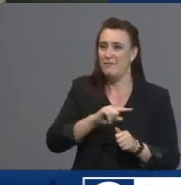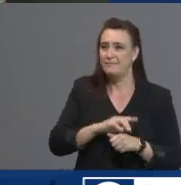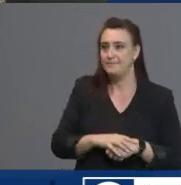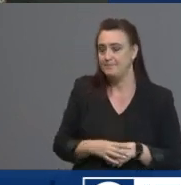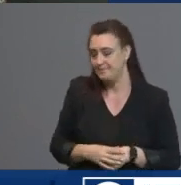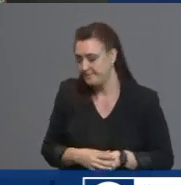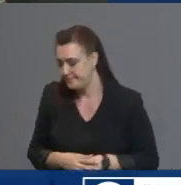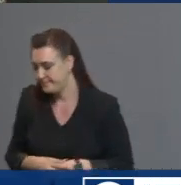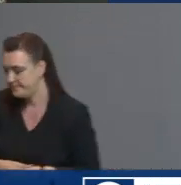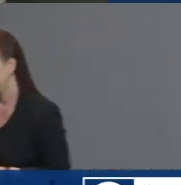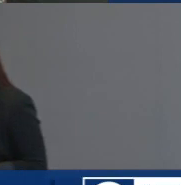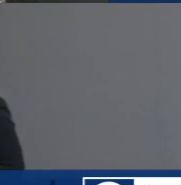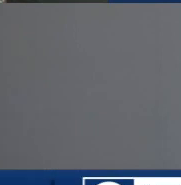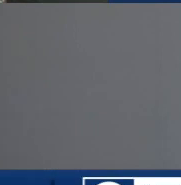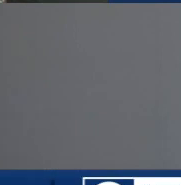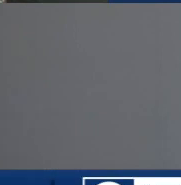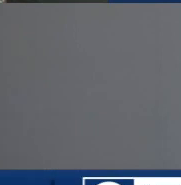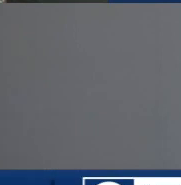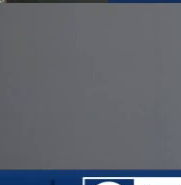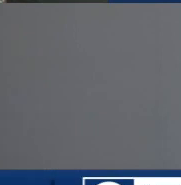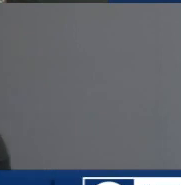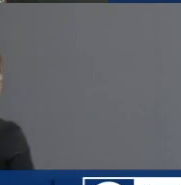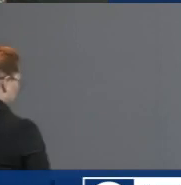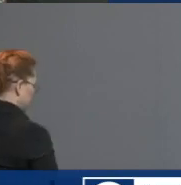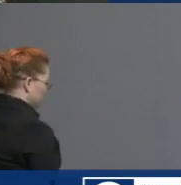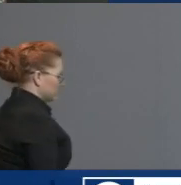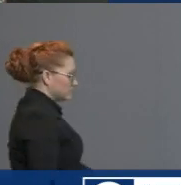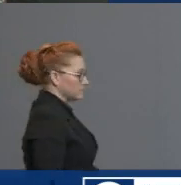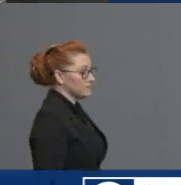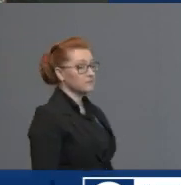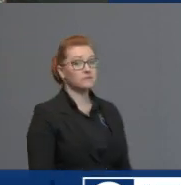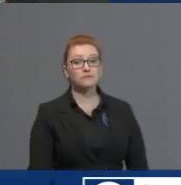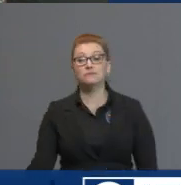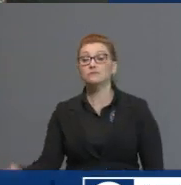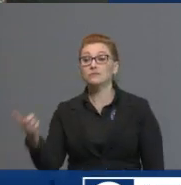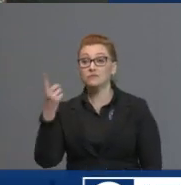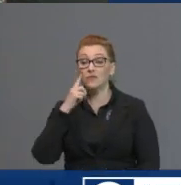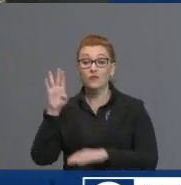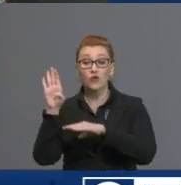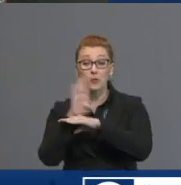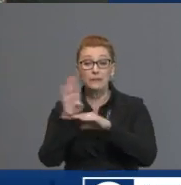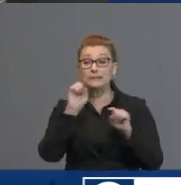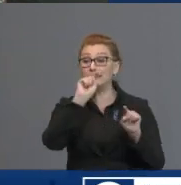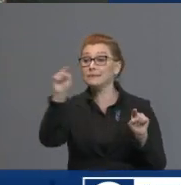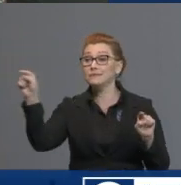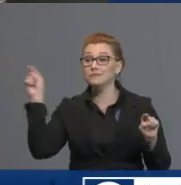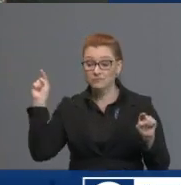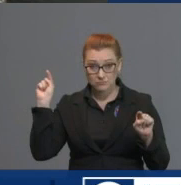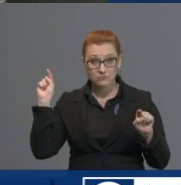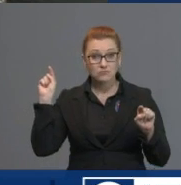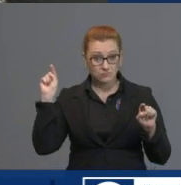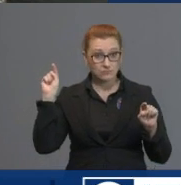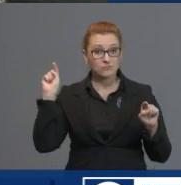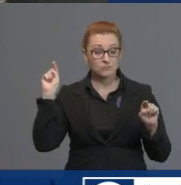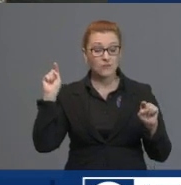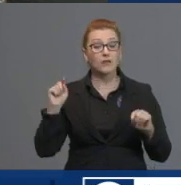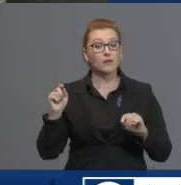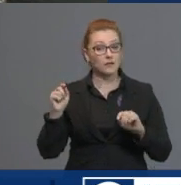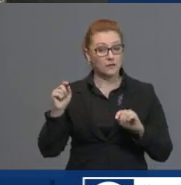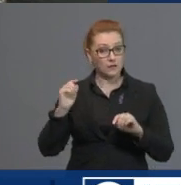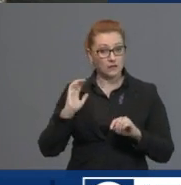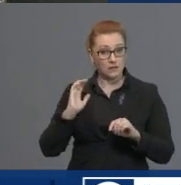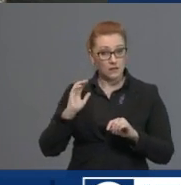And of course, CDC guidelines continue to be followed. For businesses, there are policies on